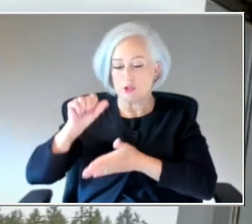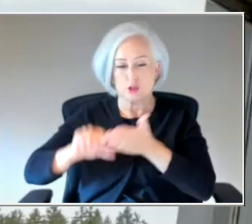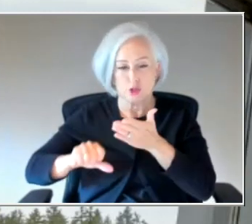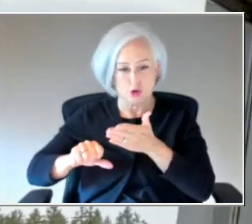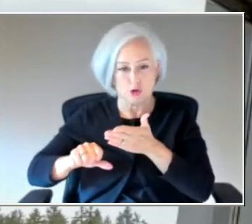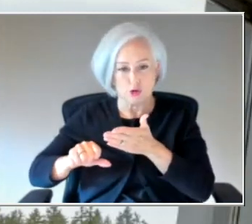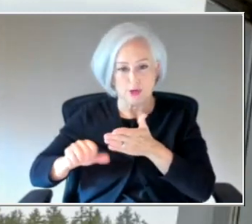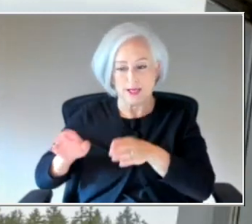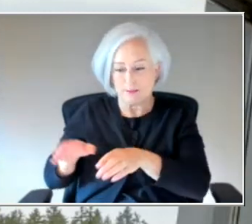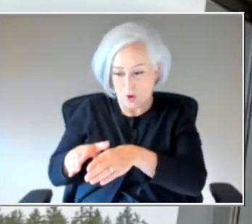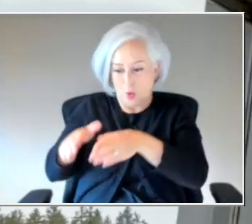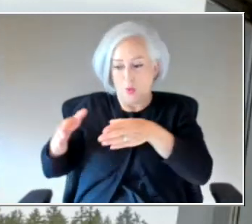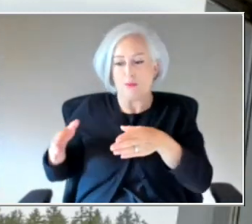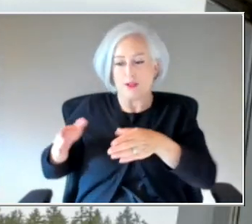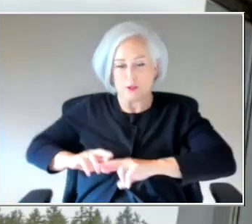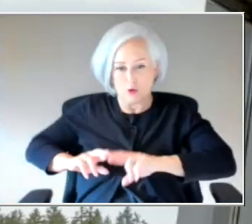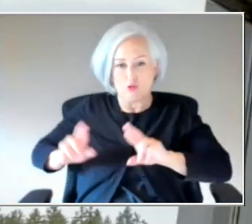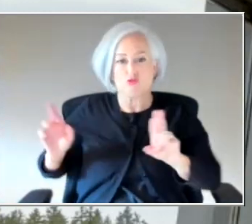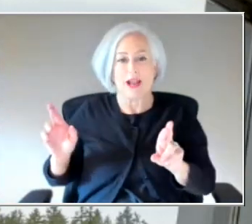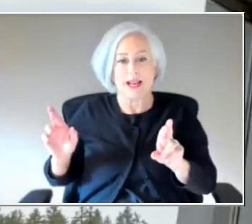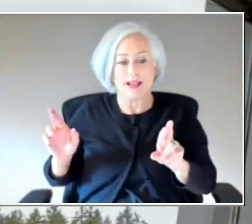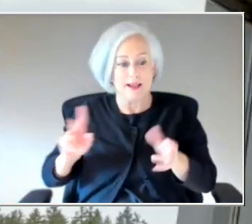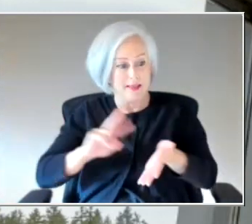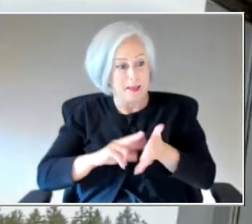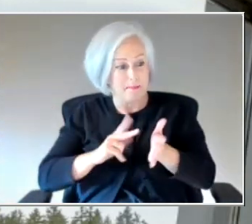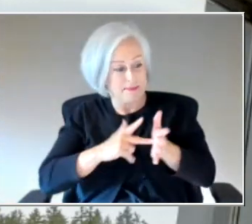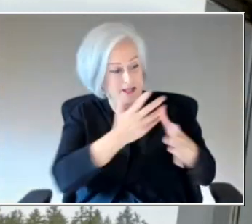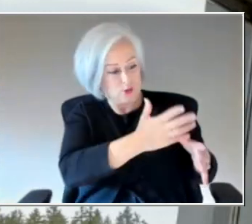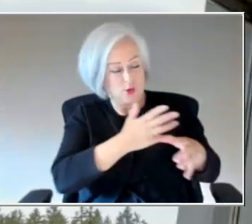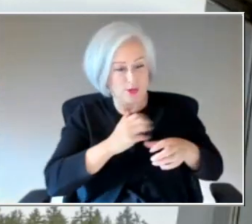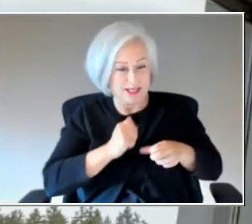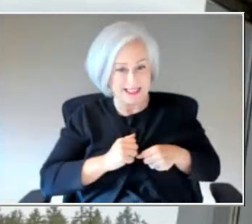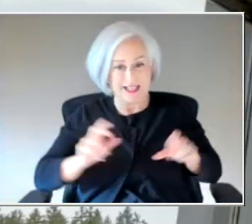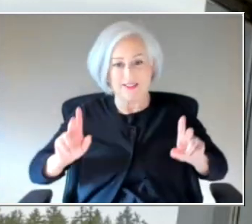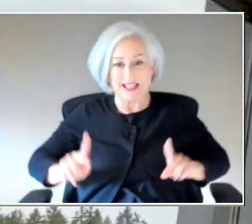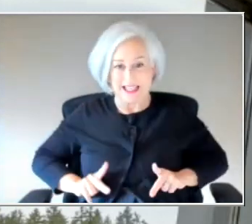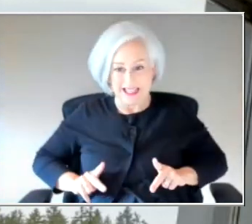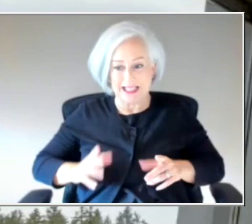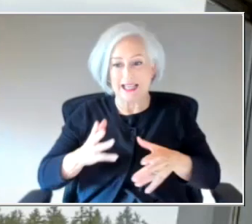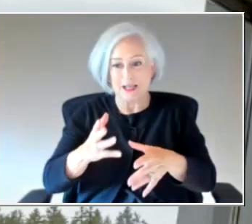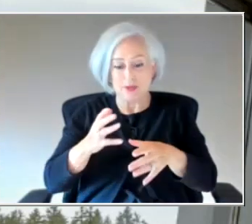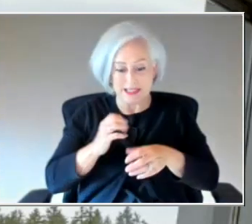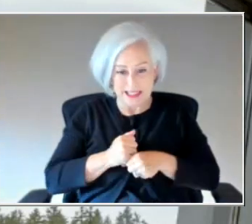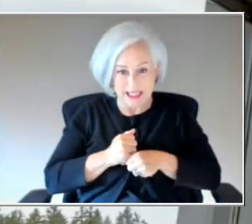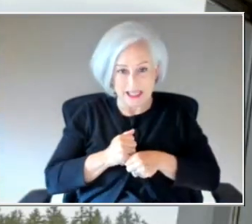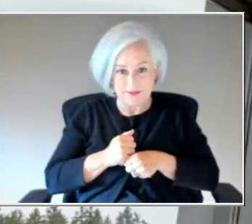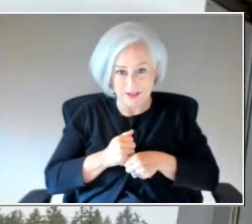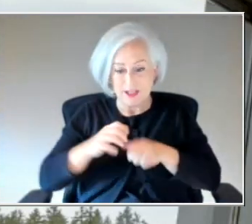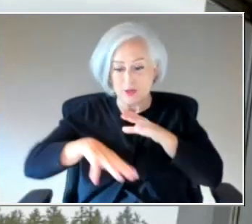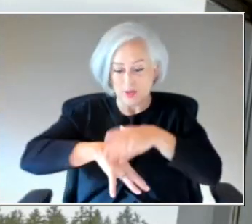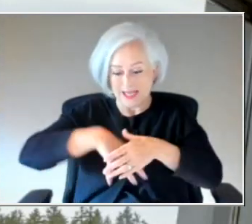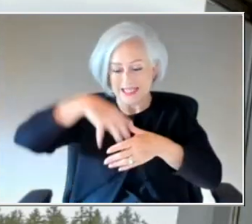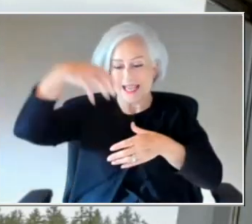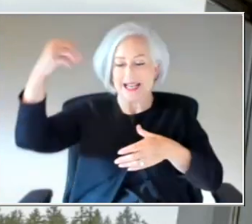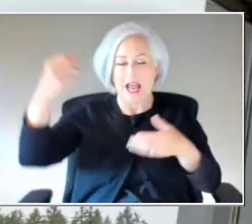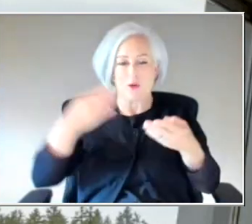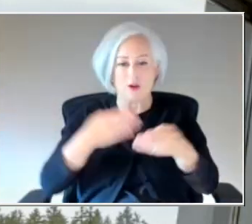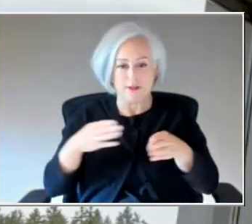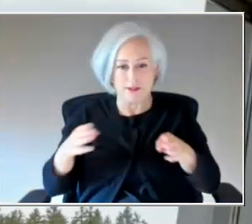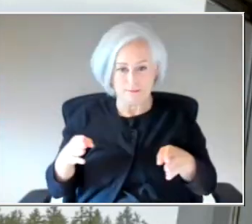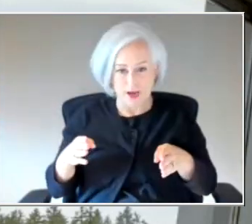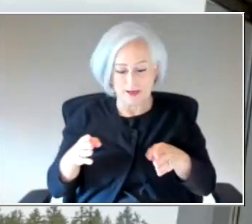ready so when that kidney is packaged and delivered to our facility, we can get that reperfused or take it out of the box, do some back